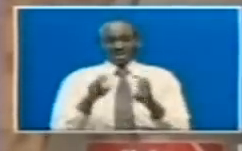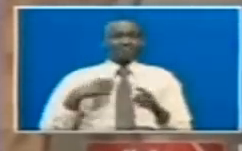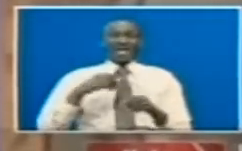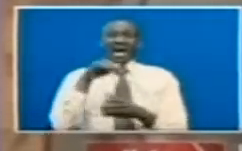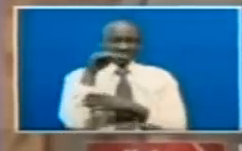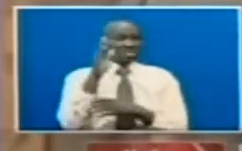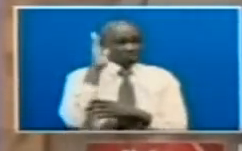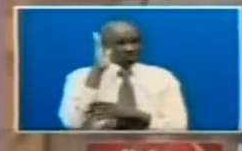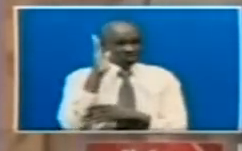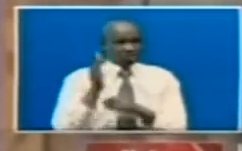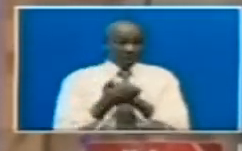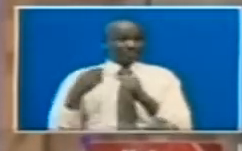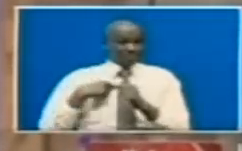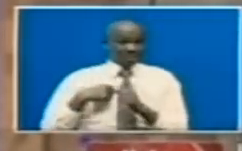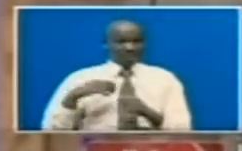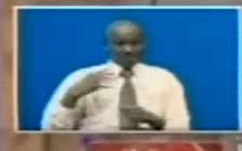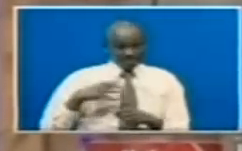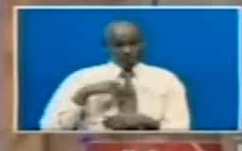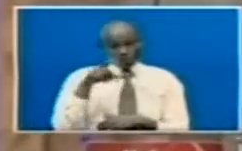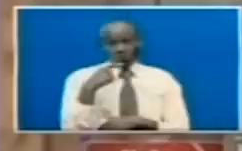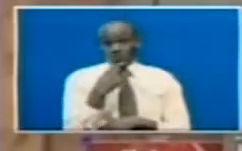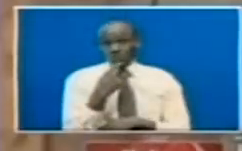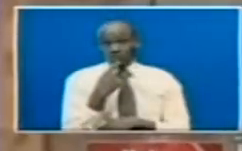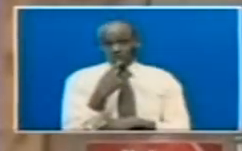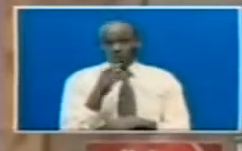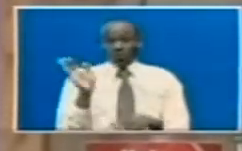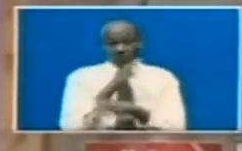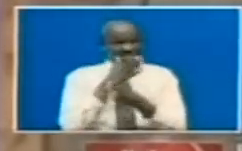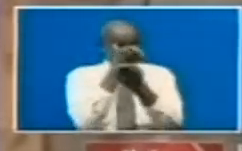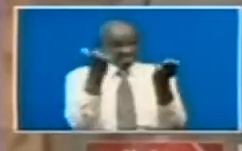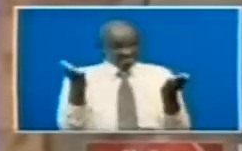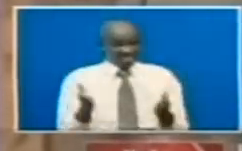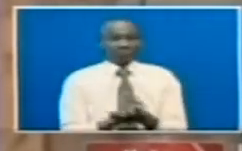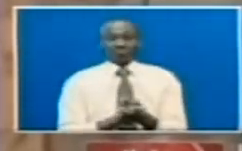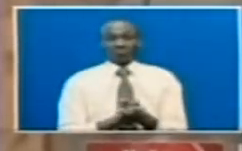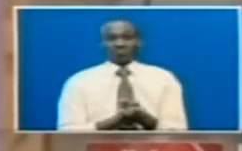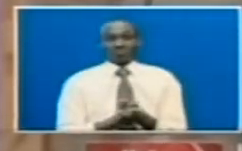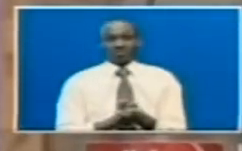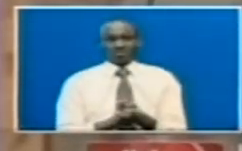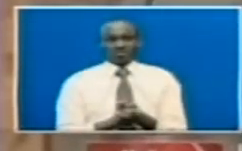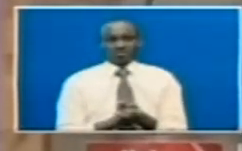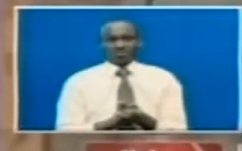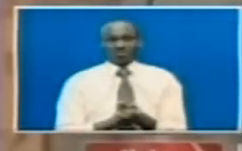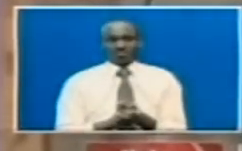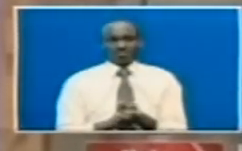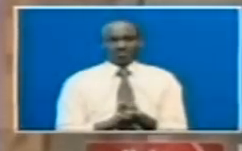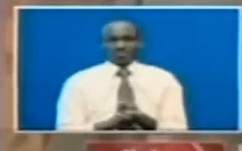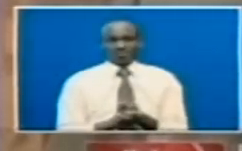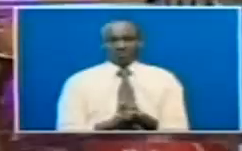anisaidie wale watu tumia na nyonya musician damu yao nitawa kasi vile